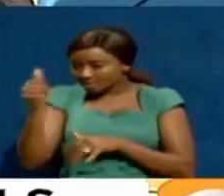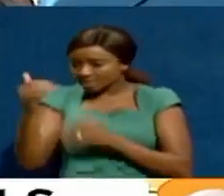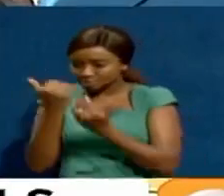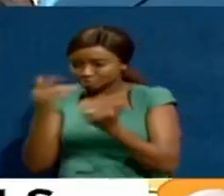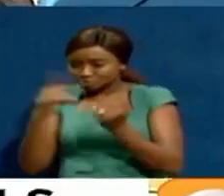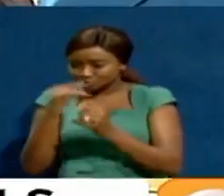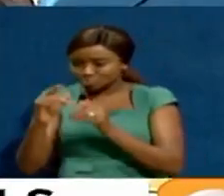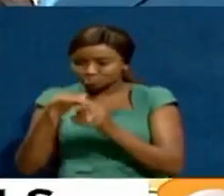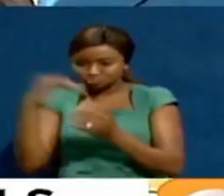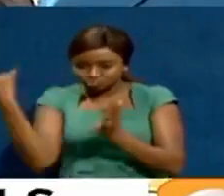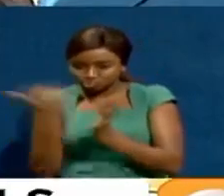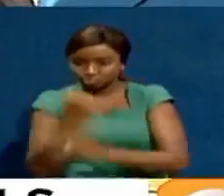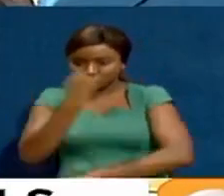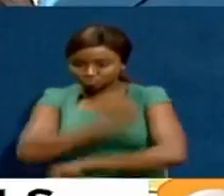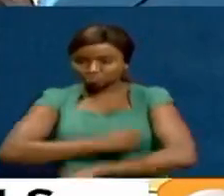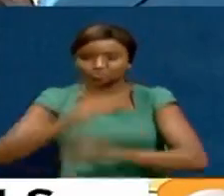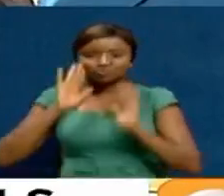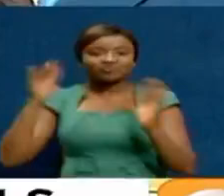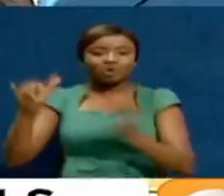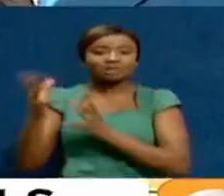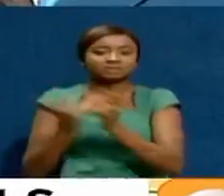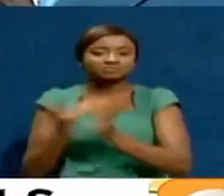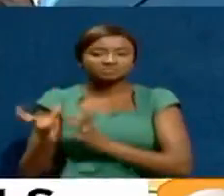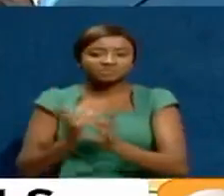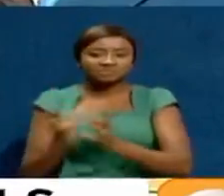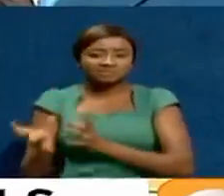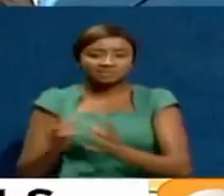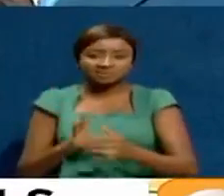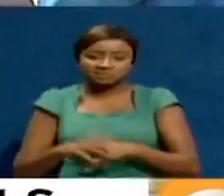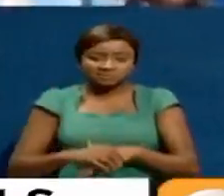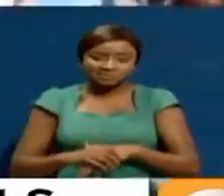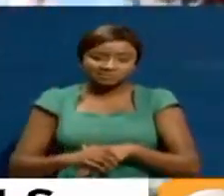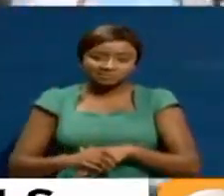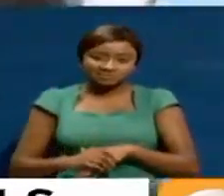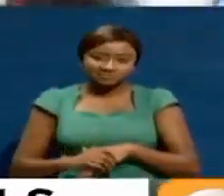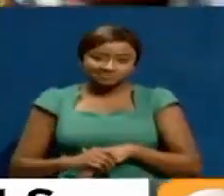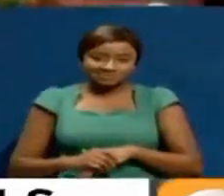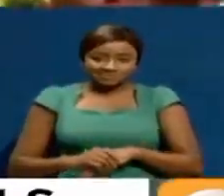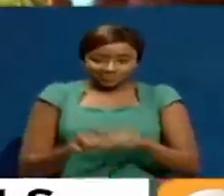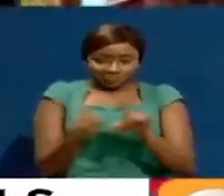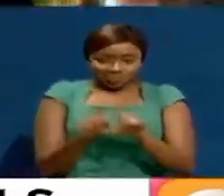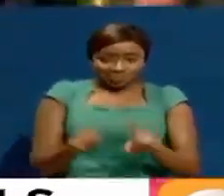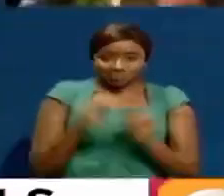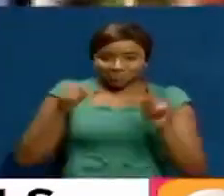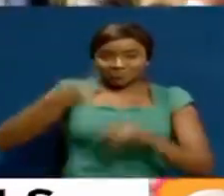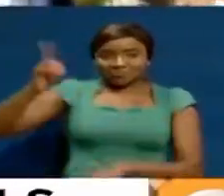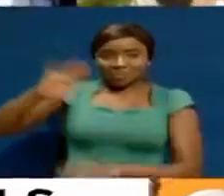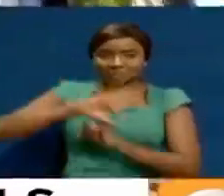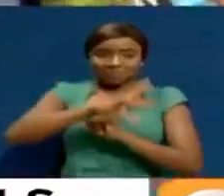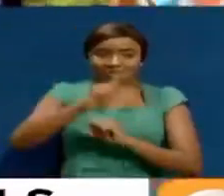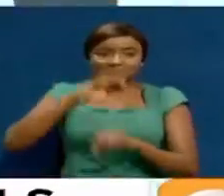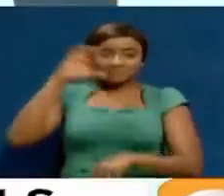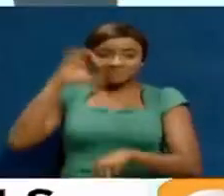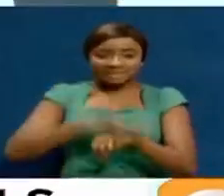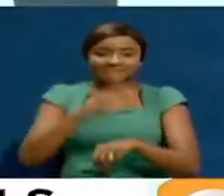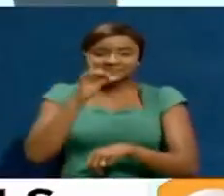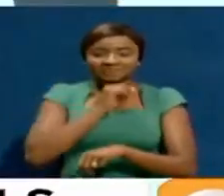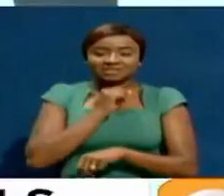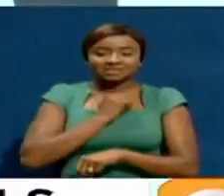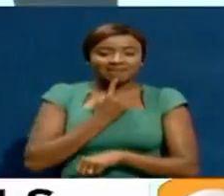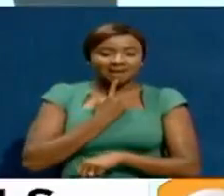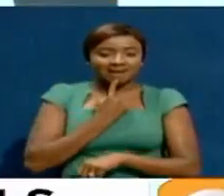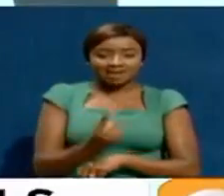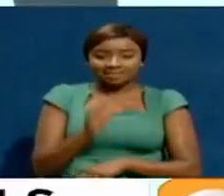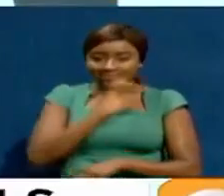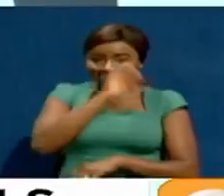to venture into business or employment. Goodness gracious me. In the meantime, Nairobi County has achieved 100% desk